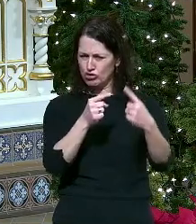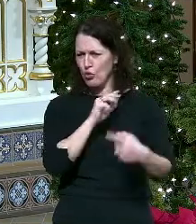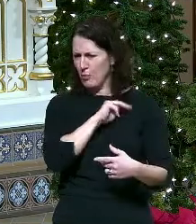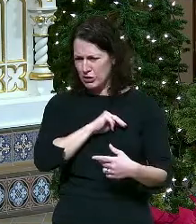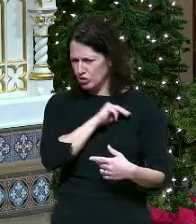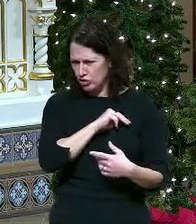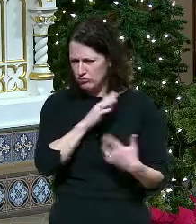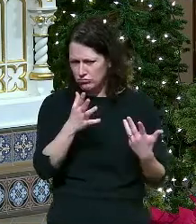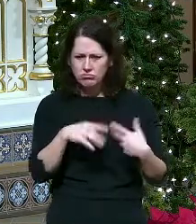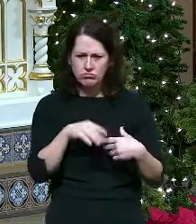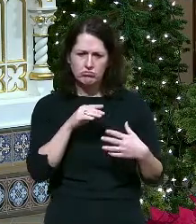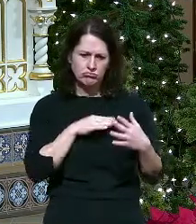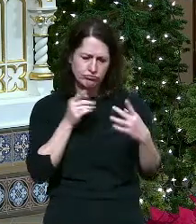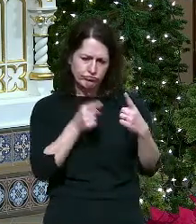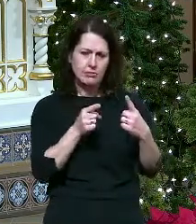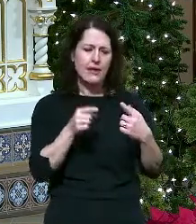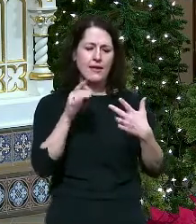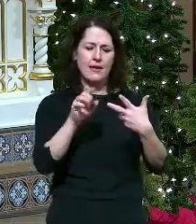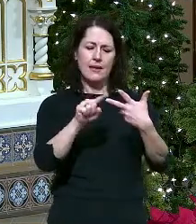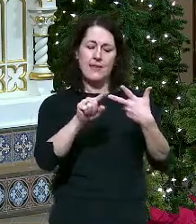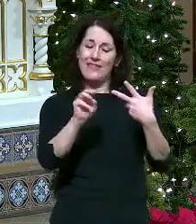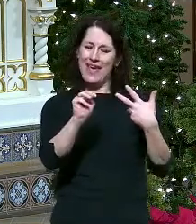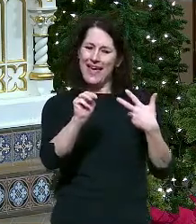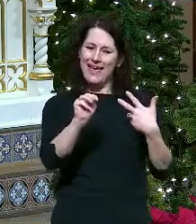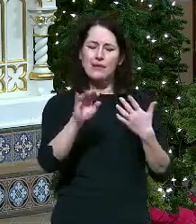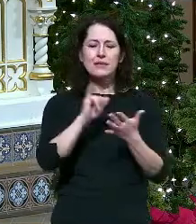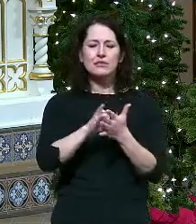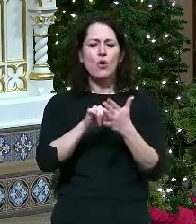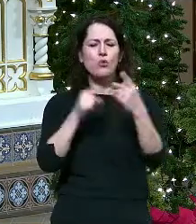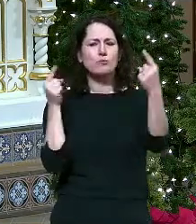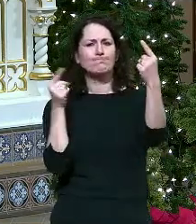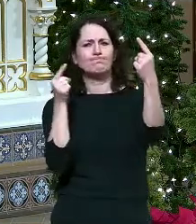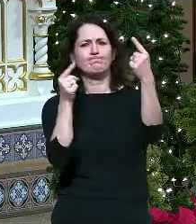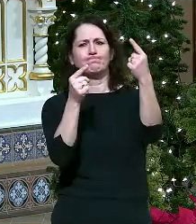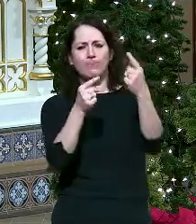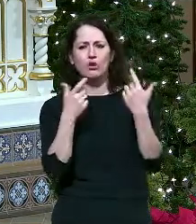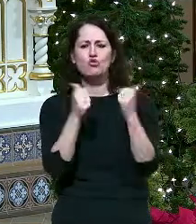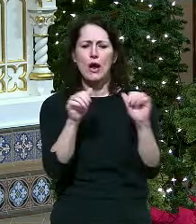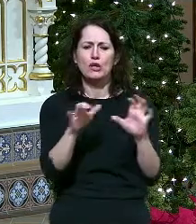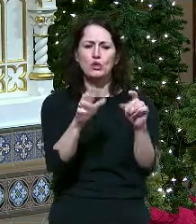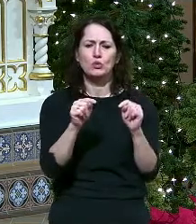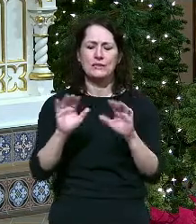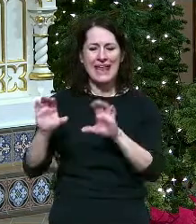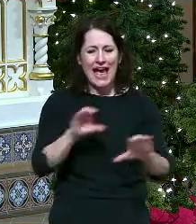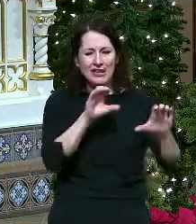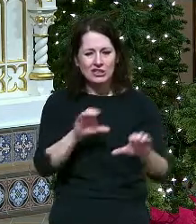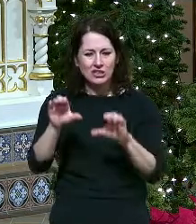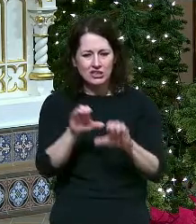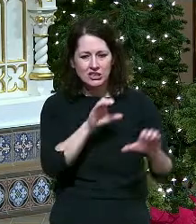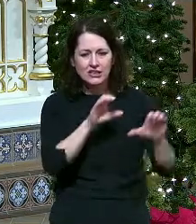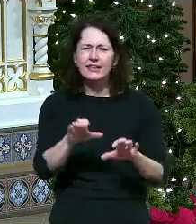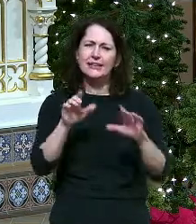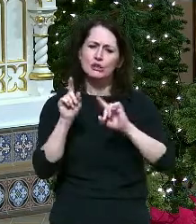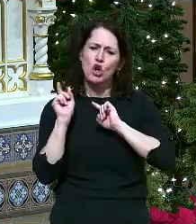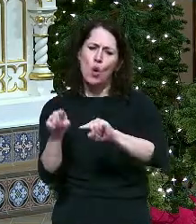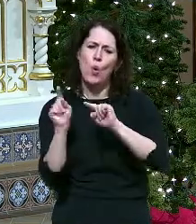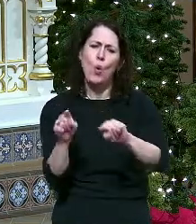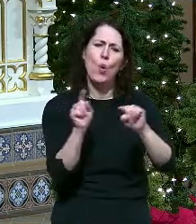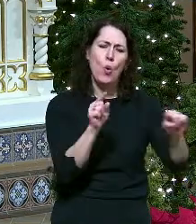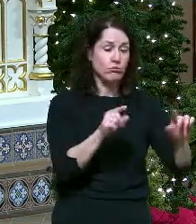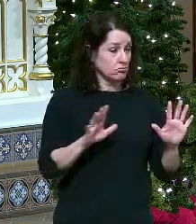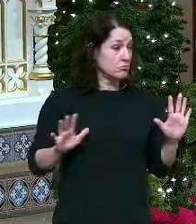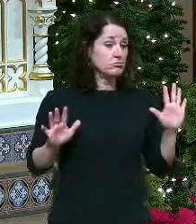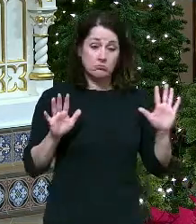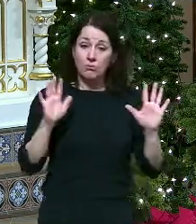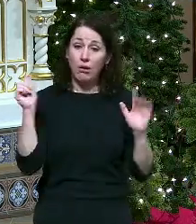Mission is that which we strive to do, right? It's the action. It's the going out, which we're